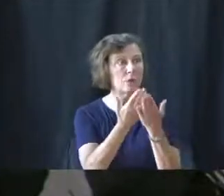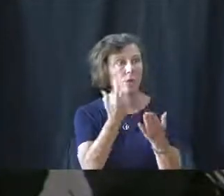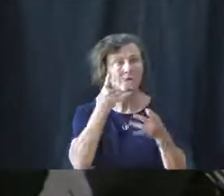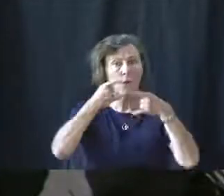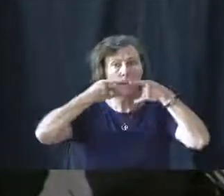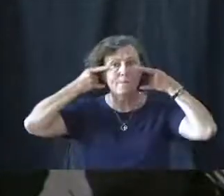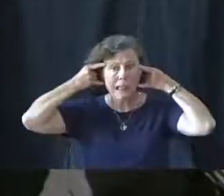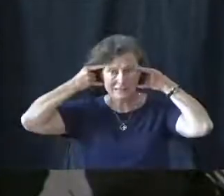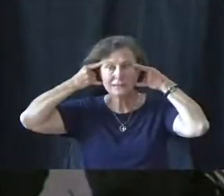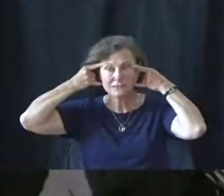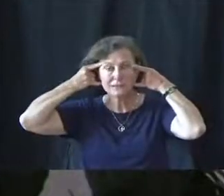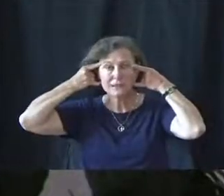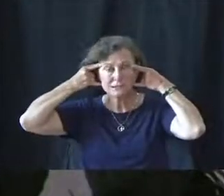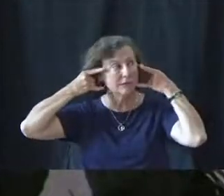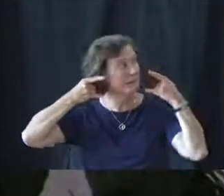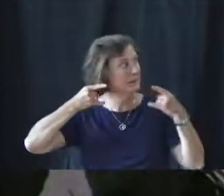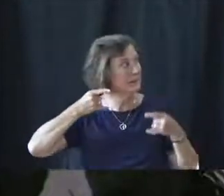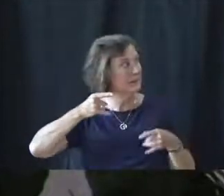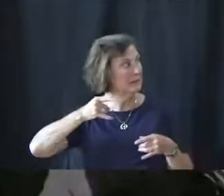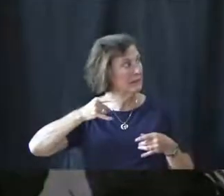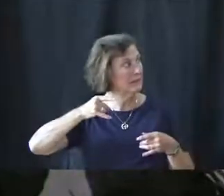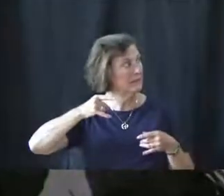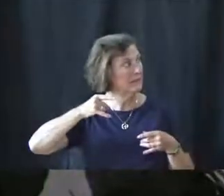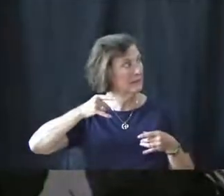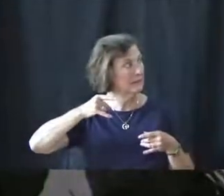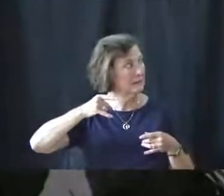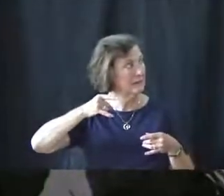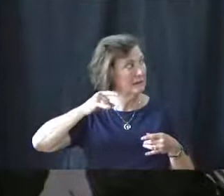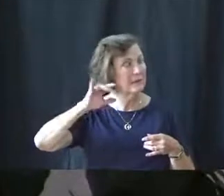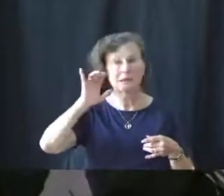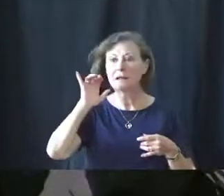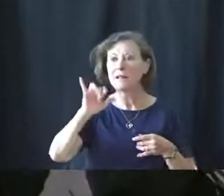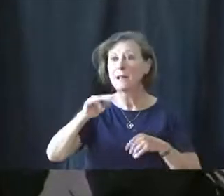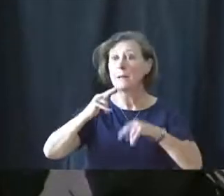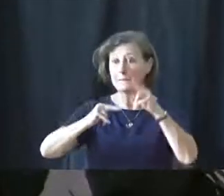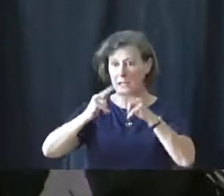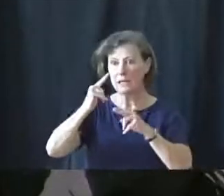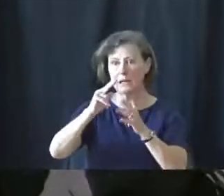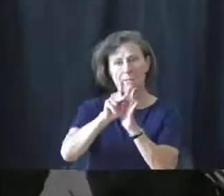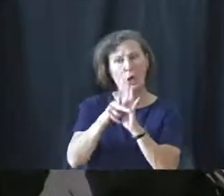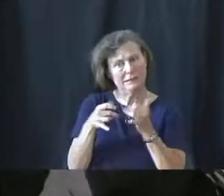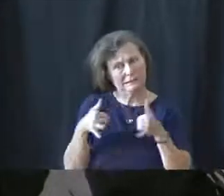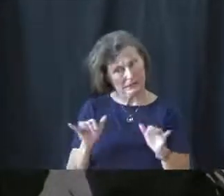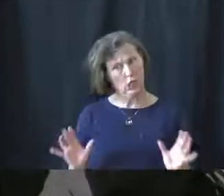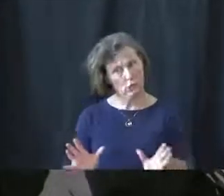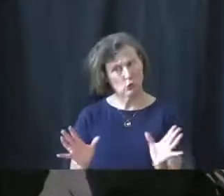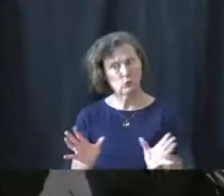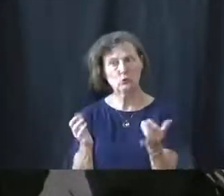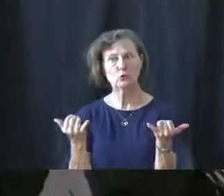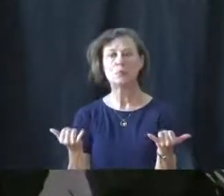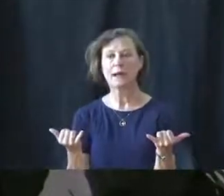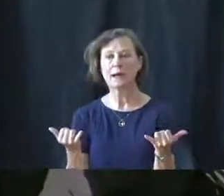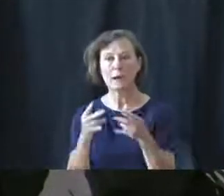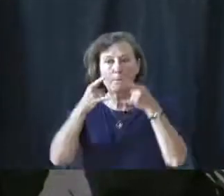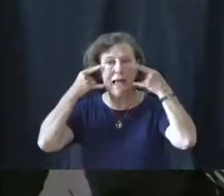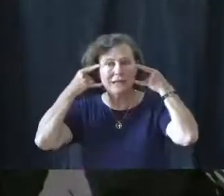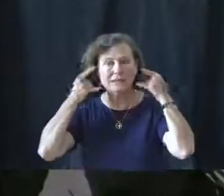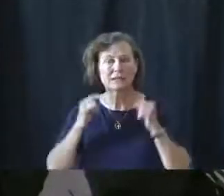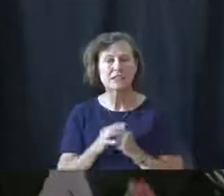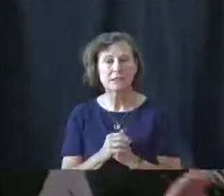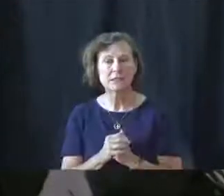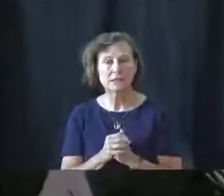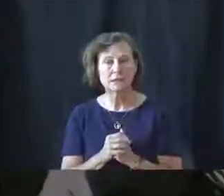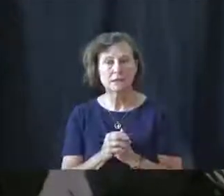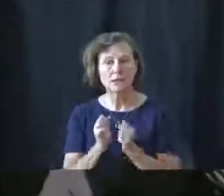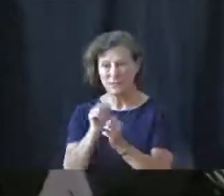masks. That is a building policy that we are still encouraging right now with, that